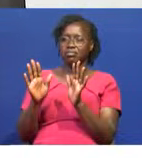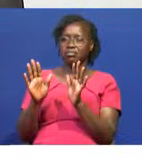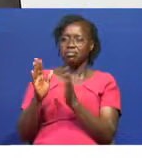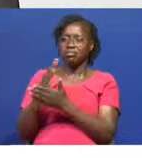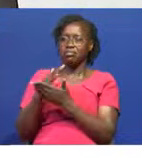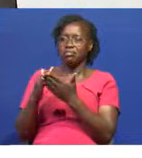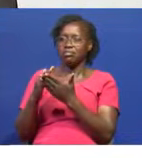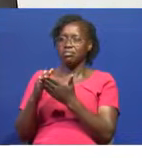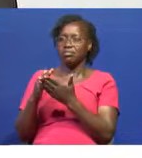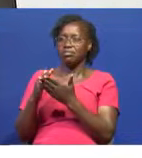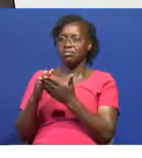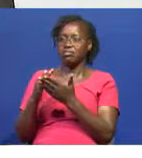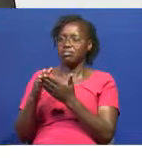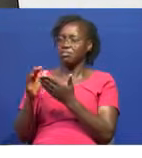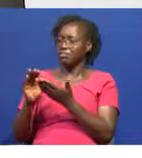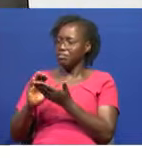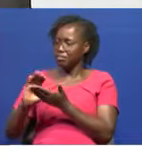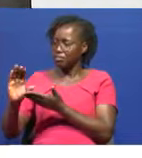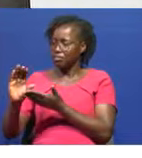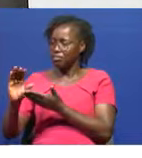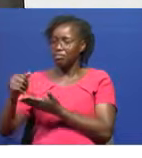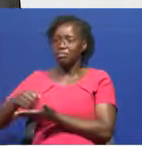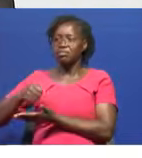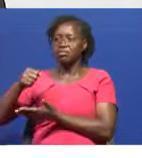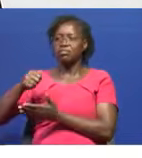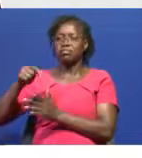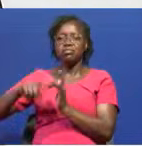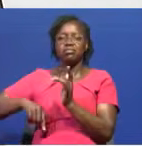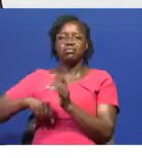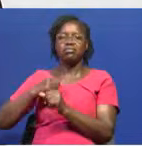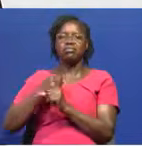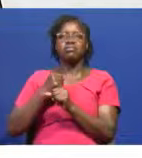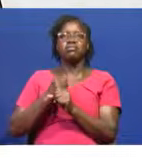part of what you're supposed to be given for the budget because you could not do